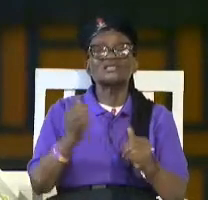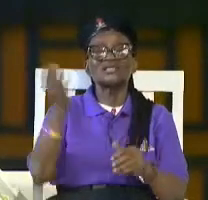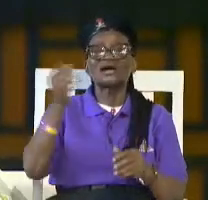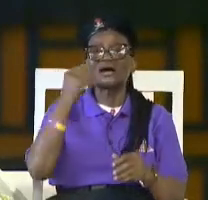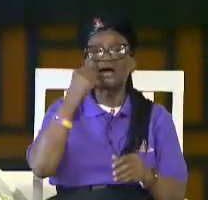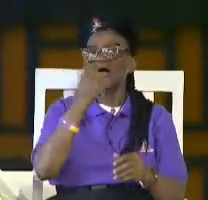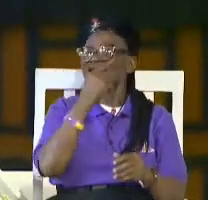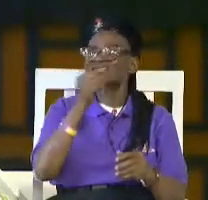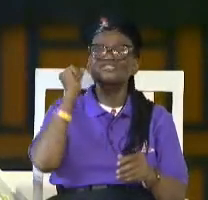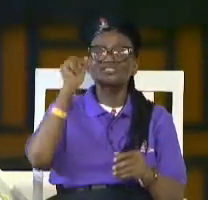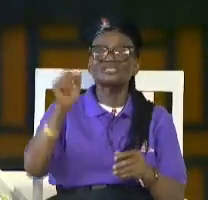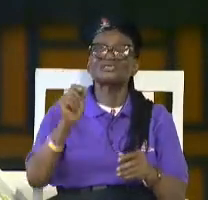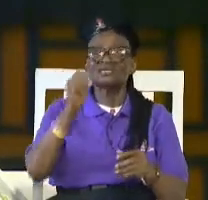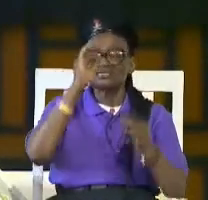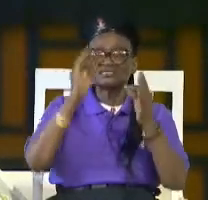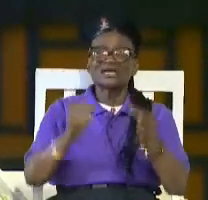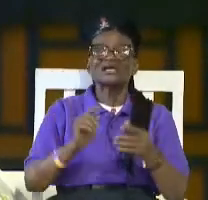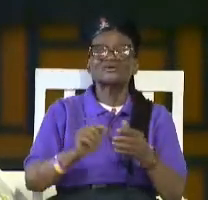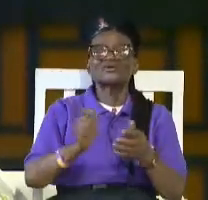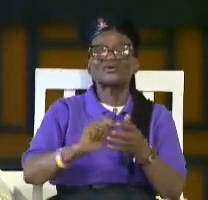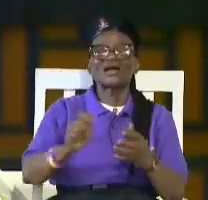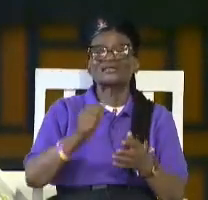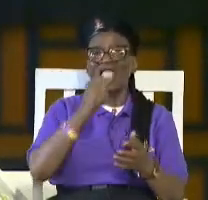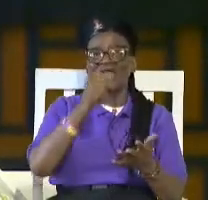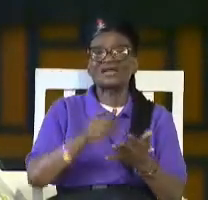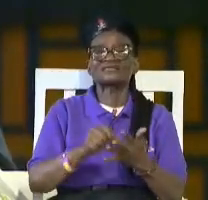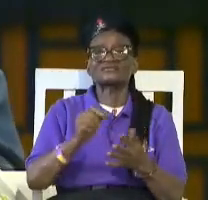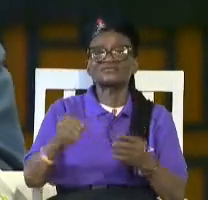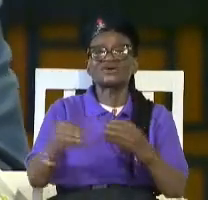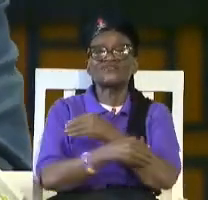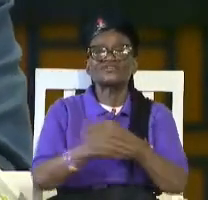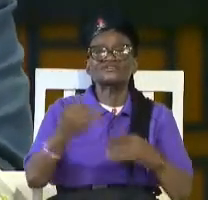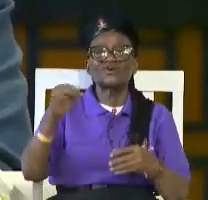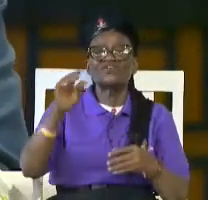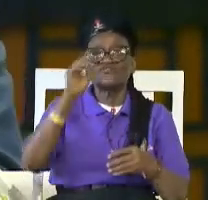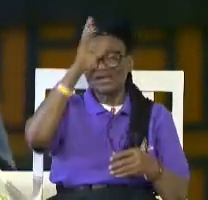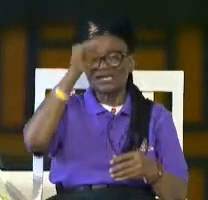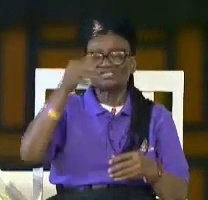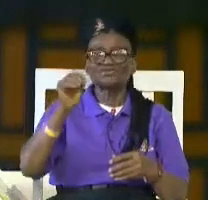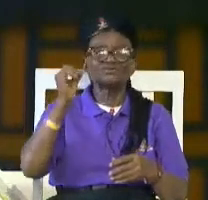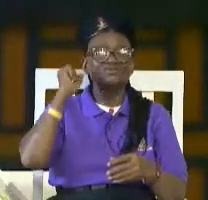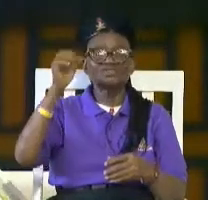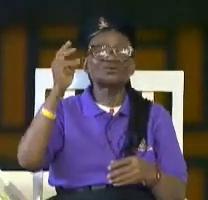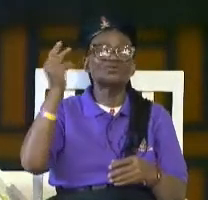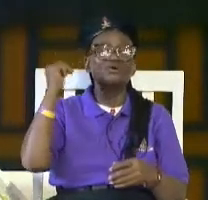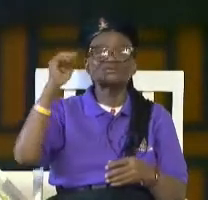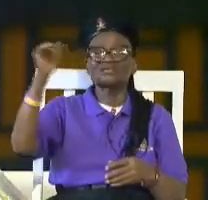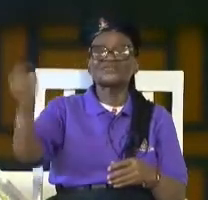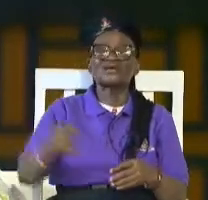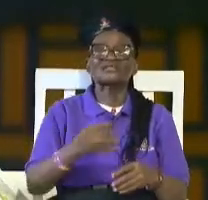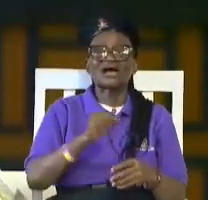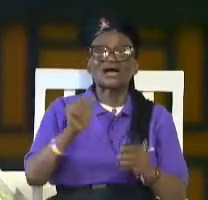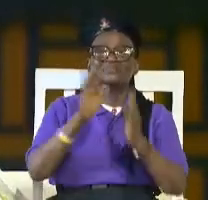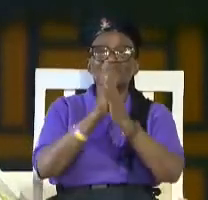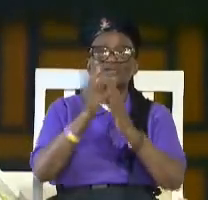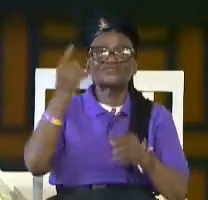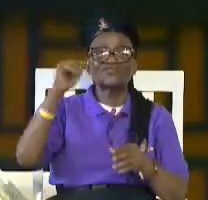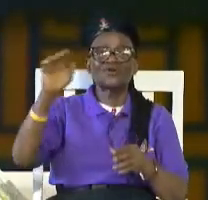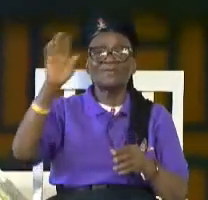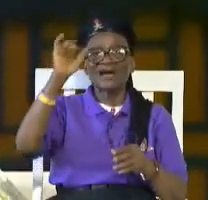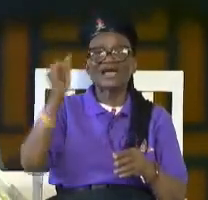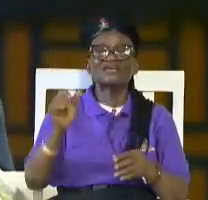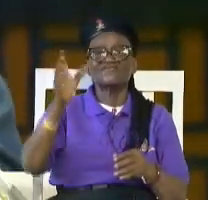She decided to write a letter to the office of Daddy Gio, and she was invited and was prayed for by Daddy